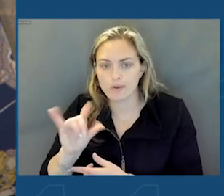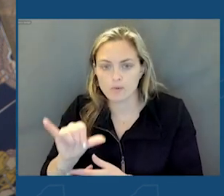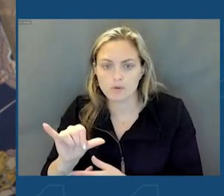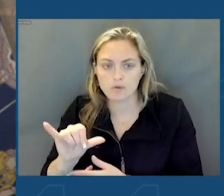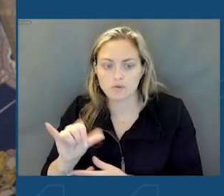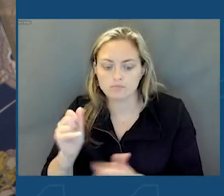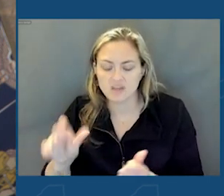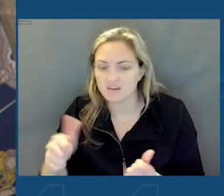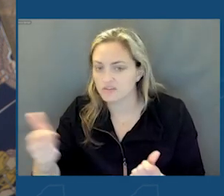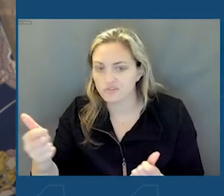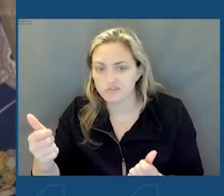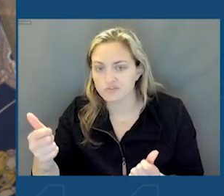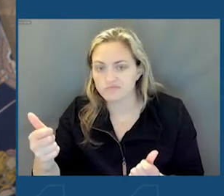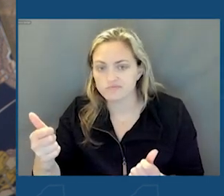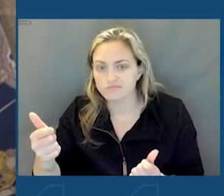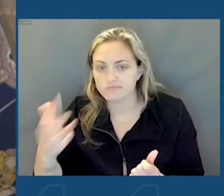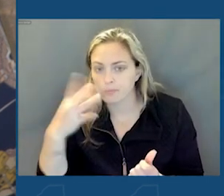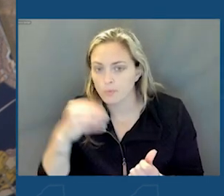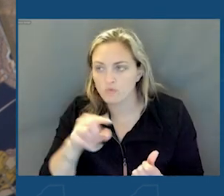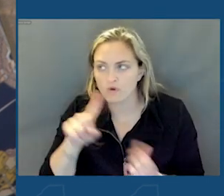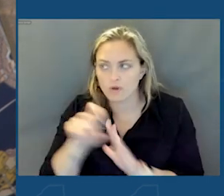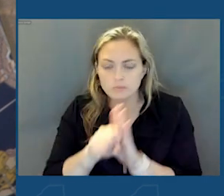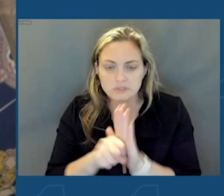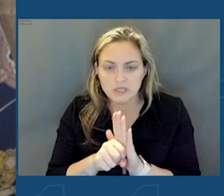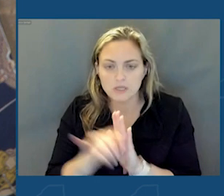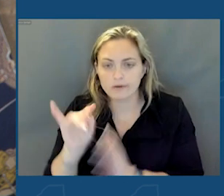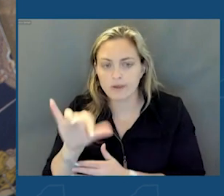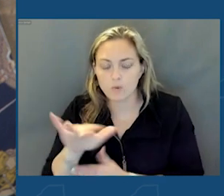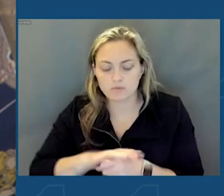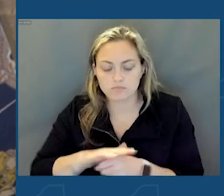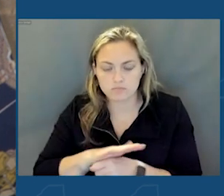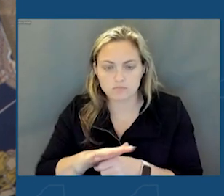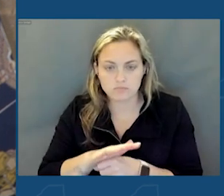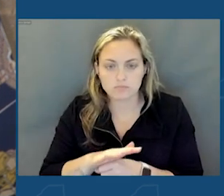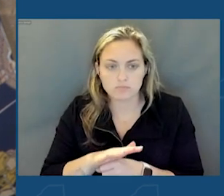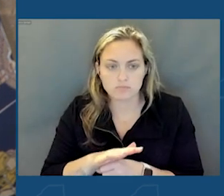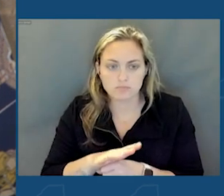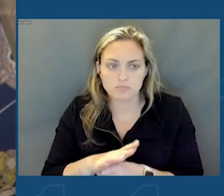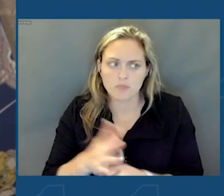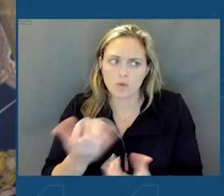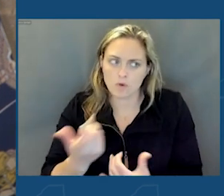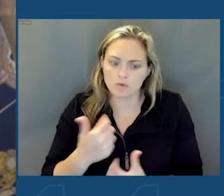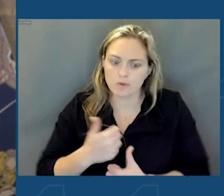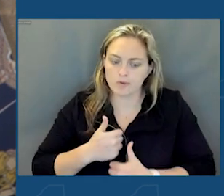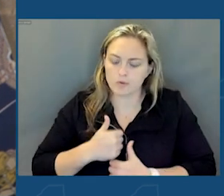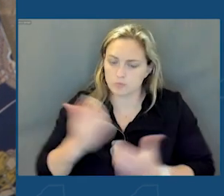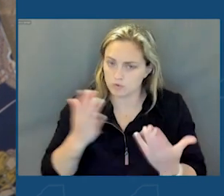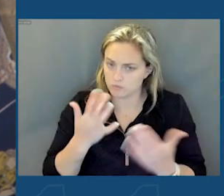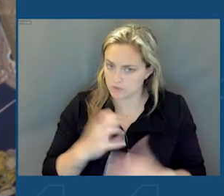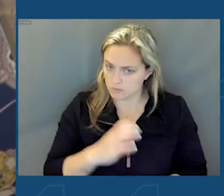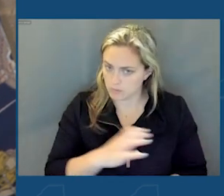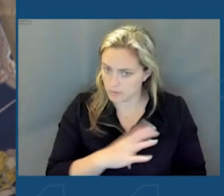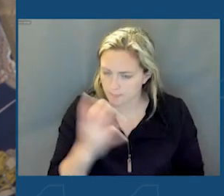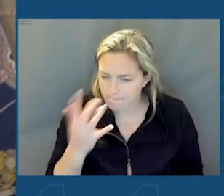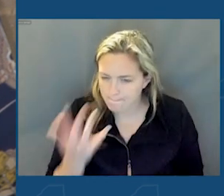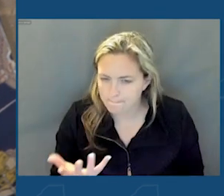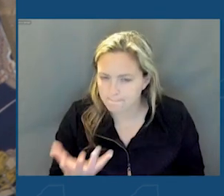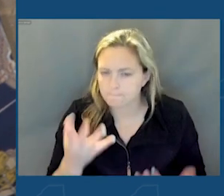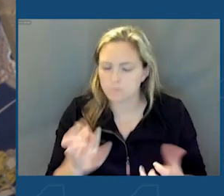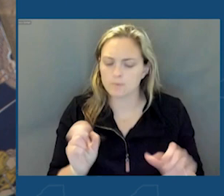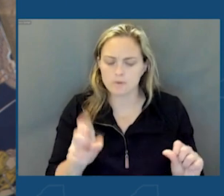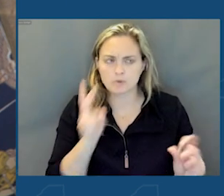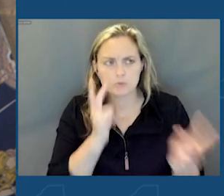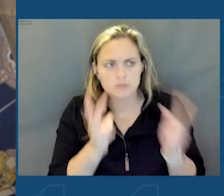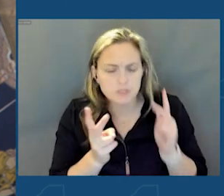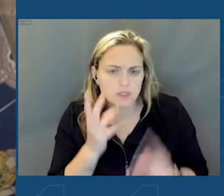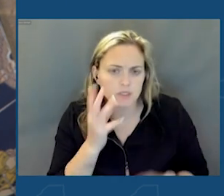other beautiful upstate counties, I wanted to be on the Armed Services Committee for one reason. I wanted to be able to see and